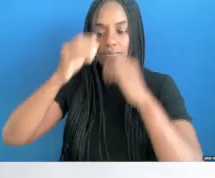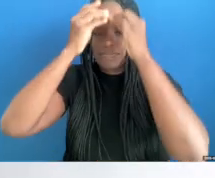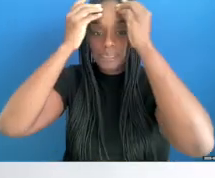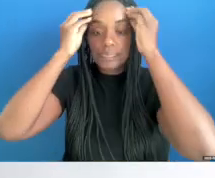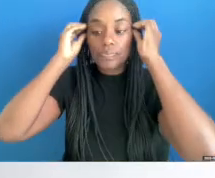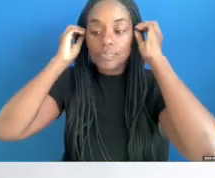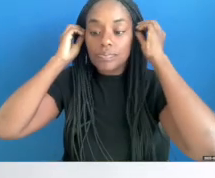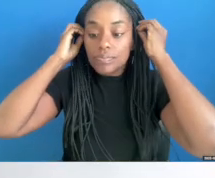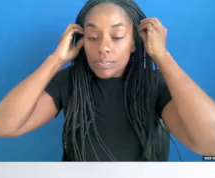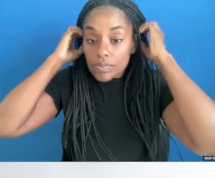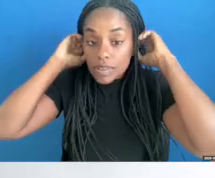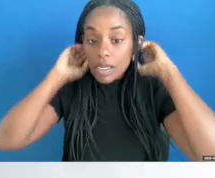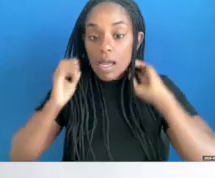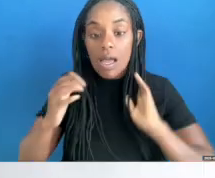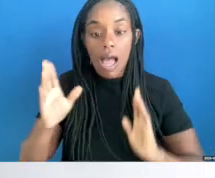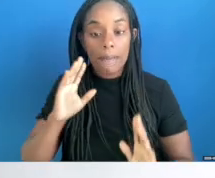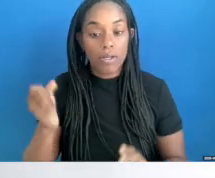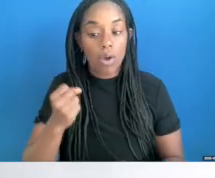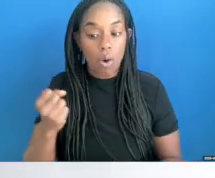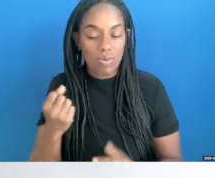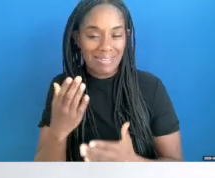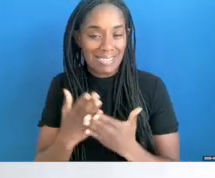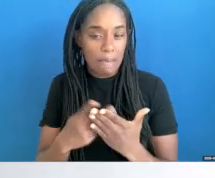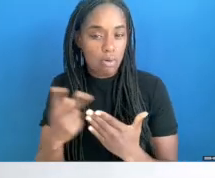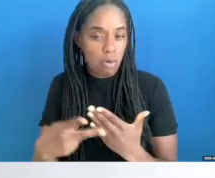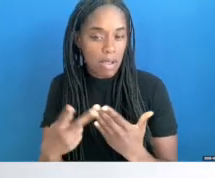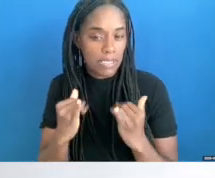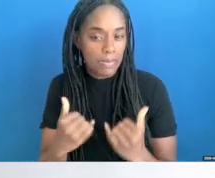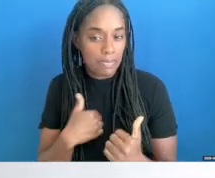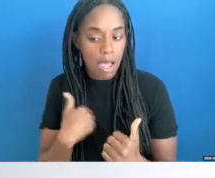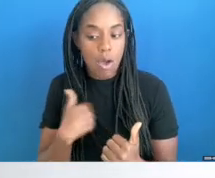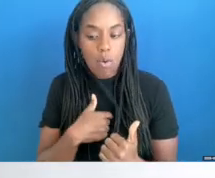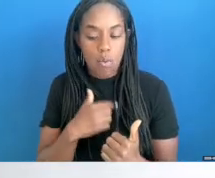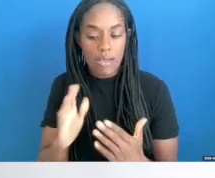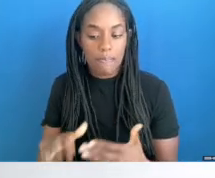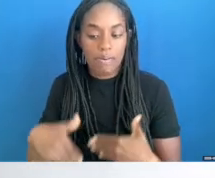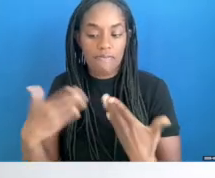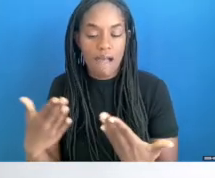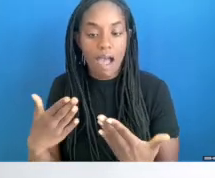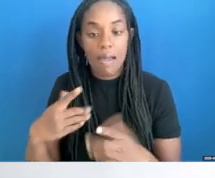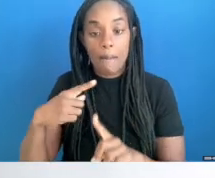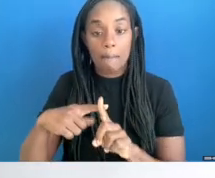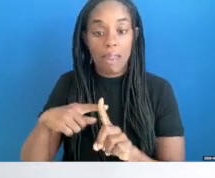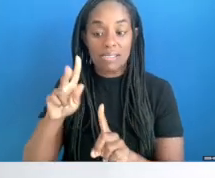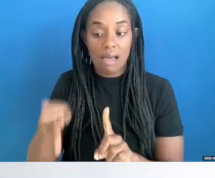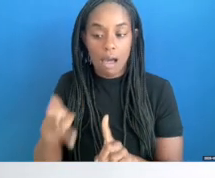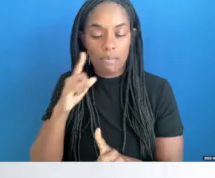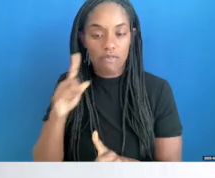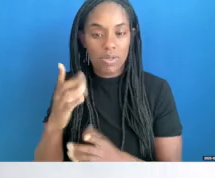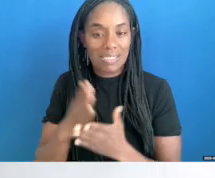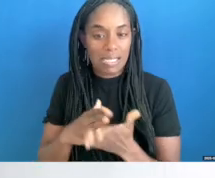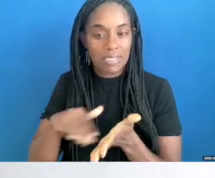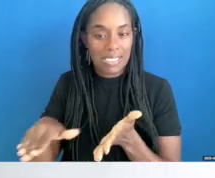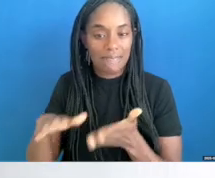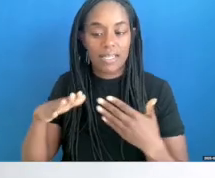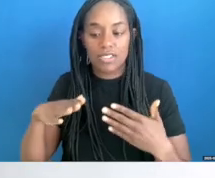is I do think another element is some programs like mine, we provide plus ups for disadvantaged communities. So I do think it's program specific.